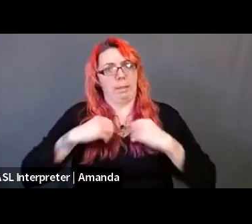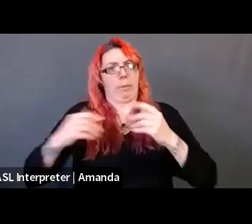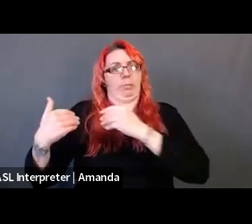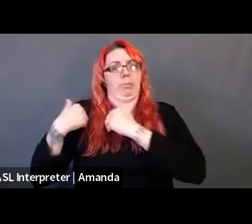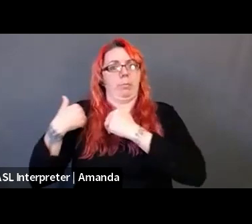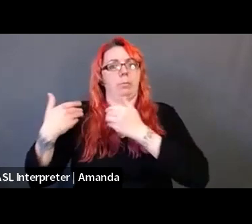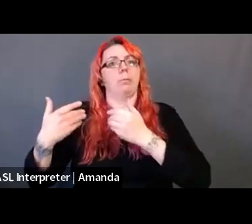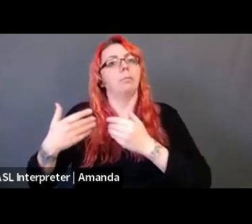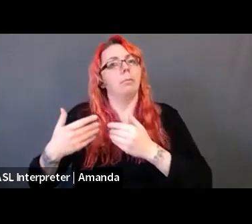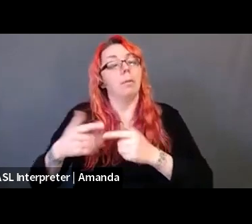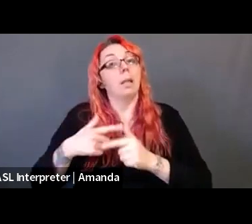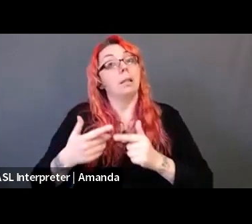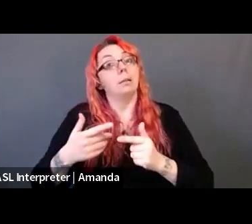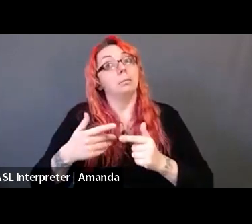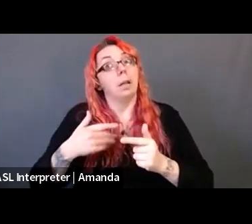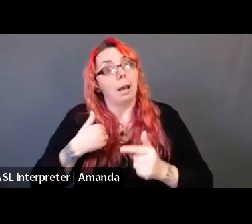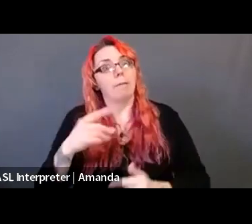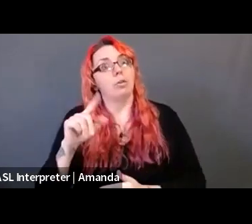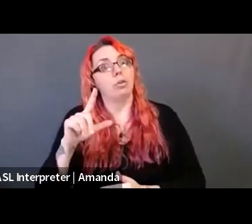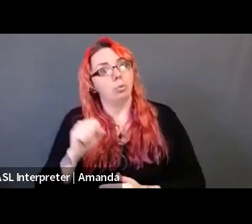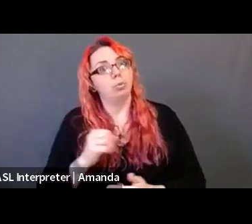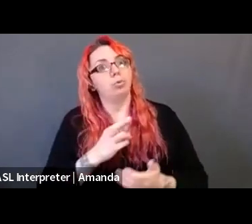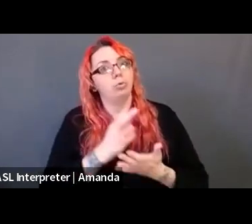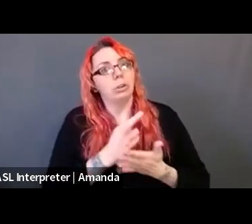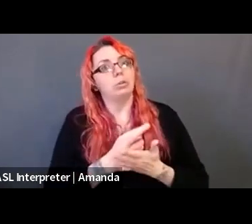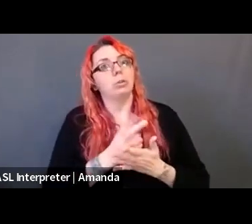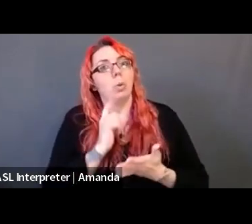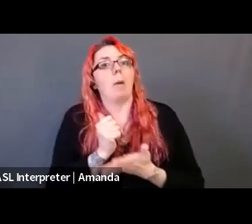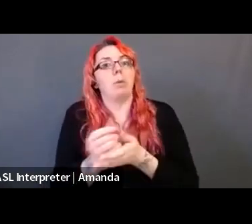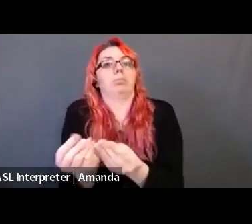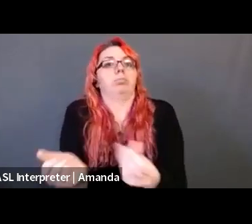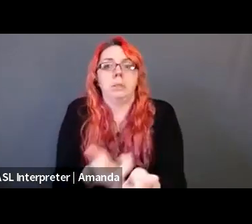the tools, the resources, and the approaches that are going to be helpful. That helps.